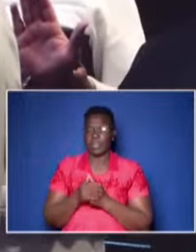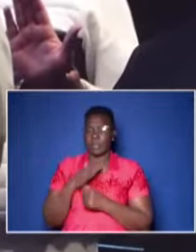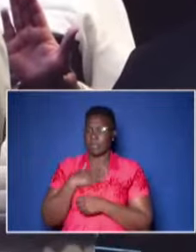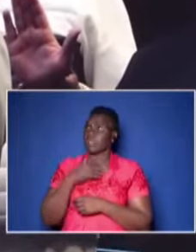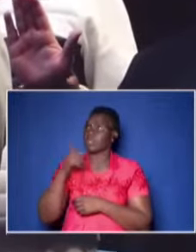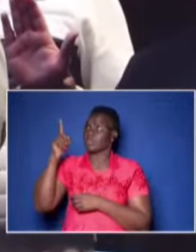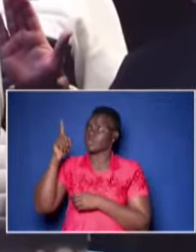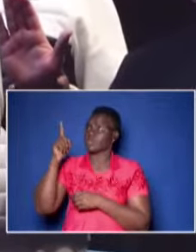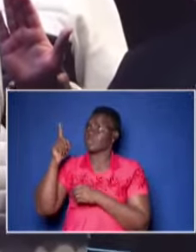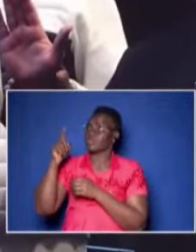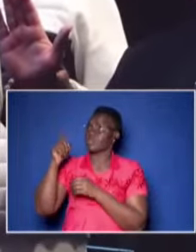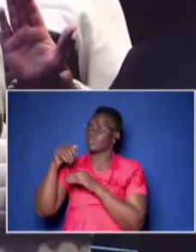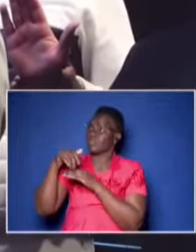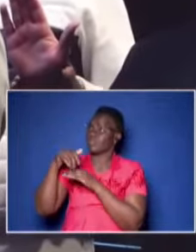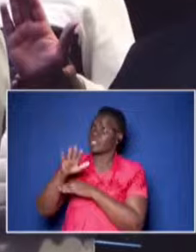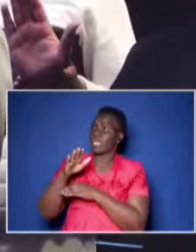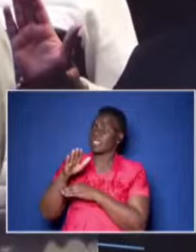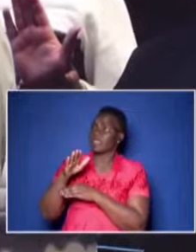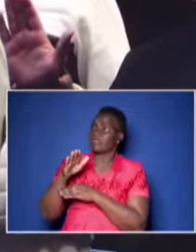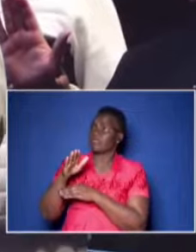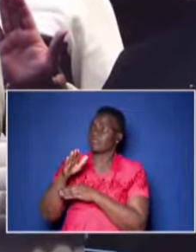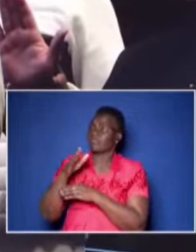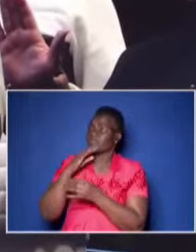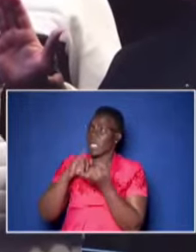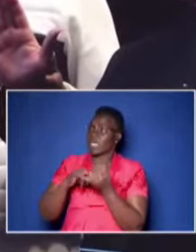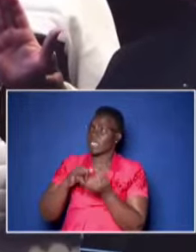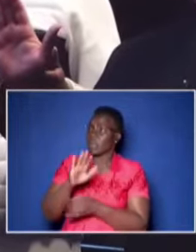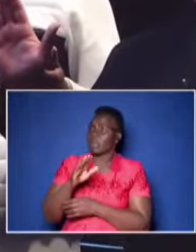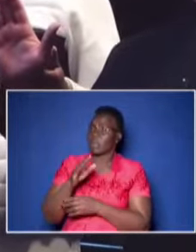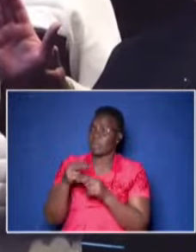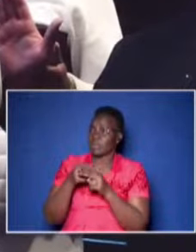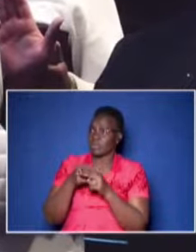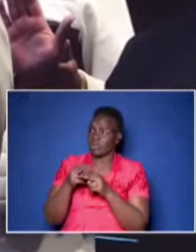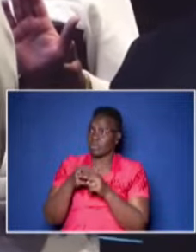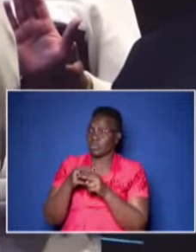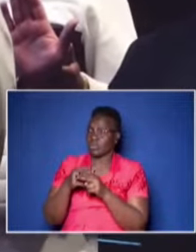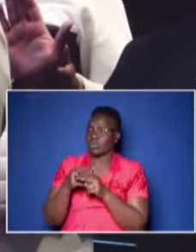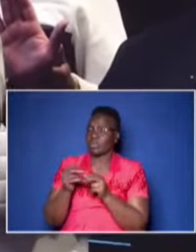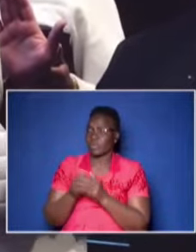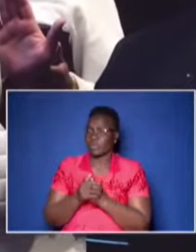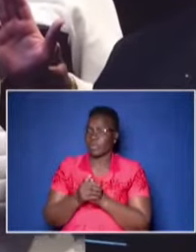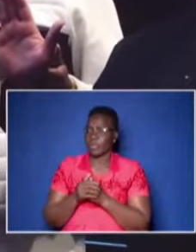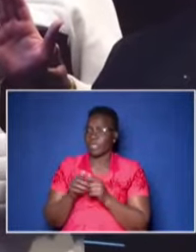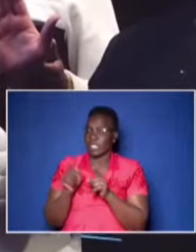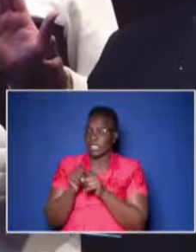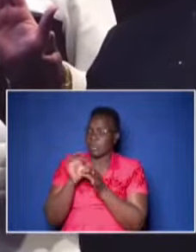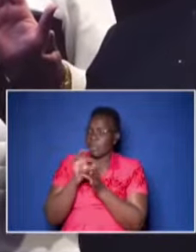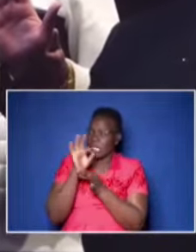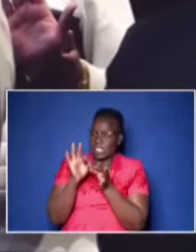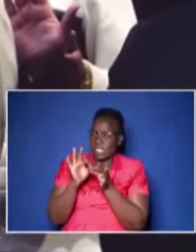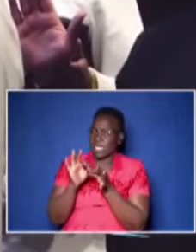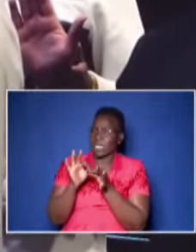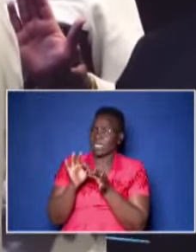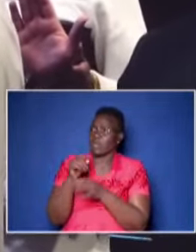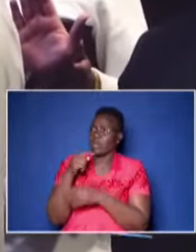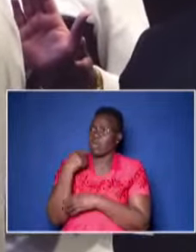her way soon let him be exactly what she